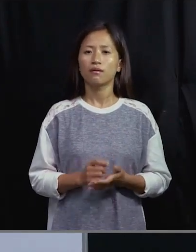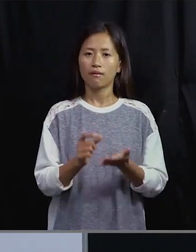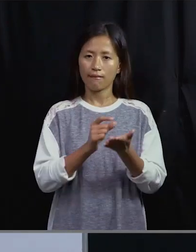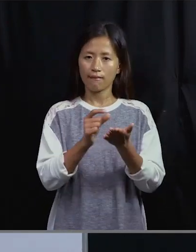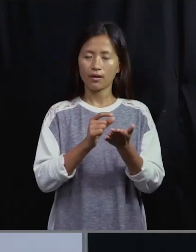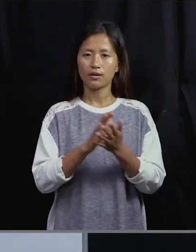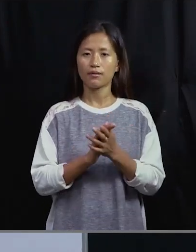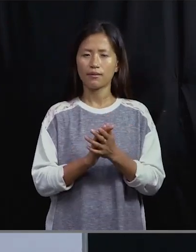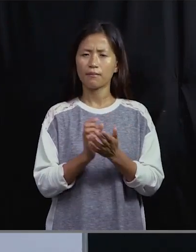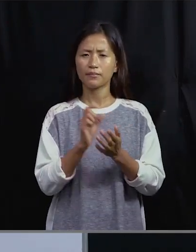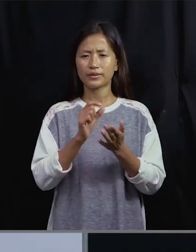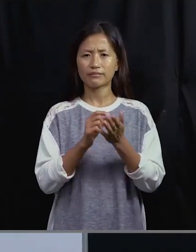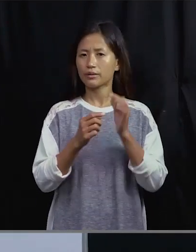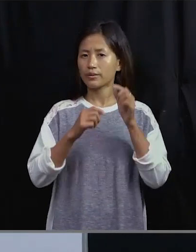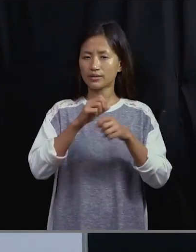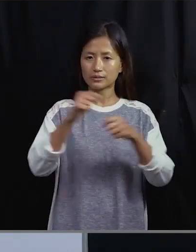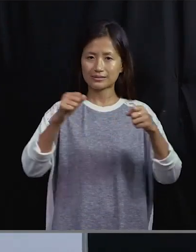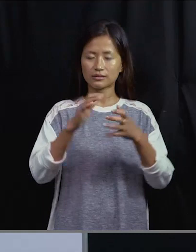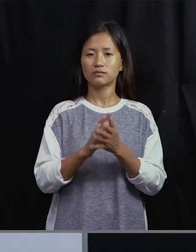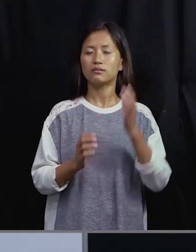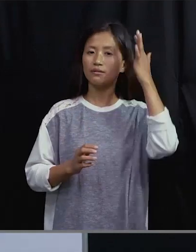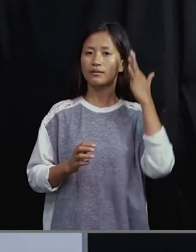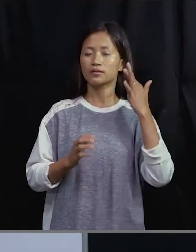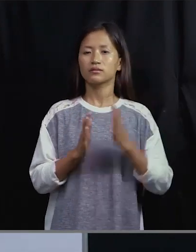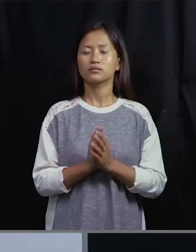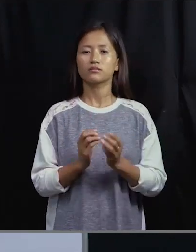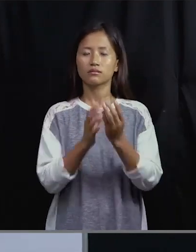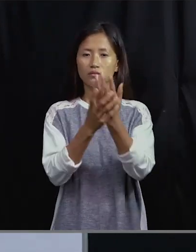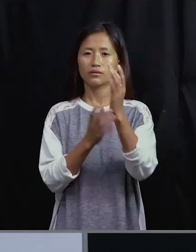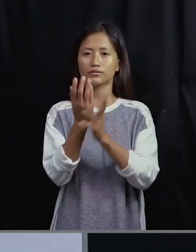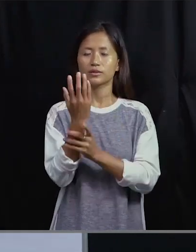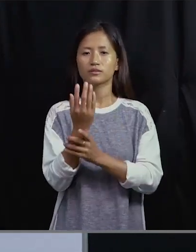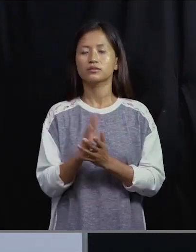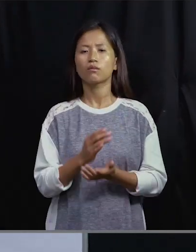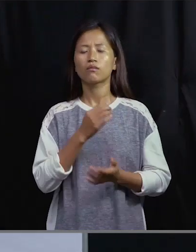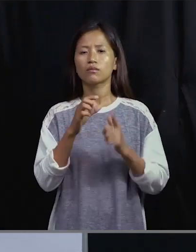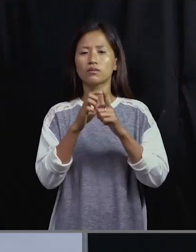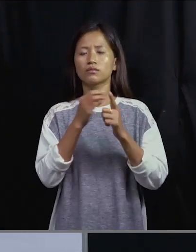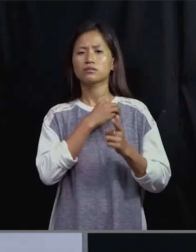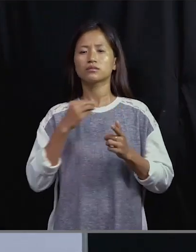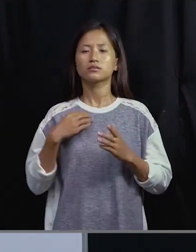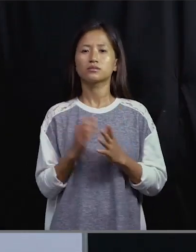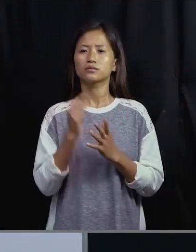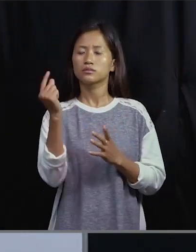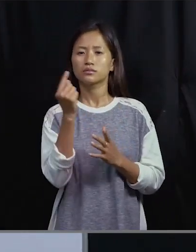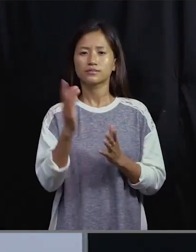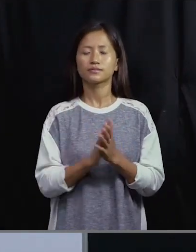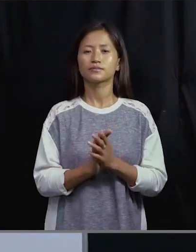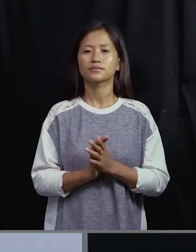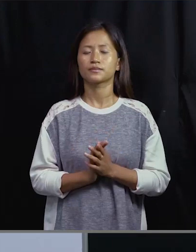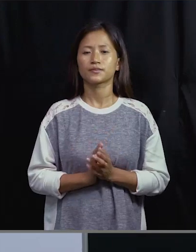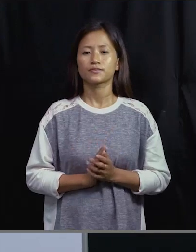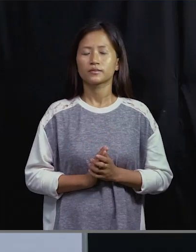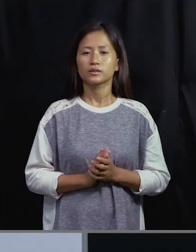rubber, isn't it? Rubber band that we tie our hair. The gloves that are used by the doctors, isn't it? Those are all rubber, yes or no? Or for